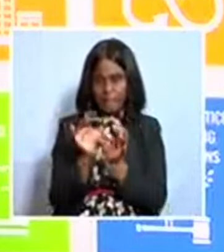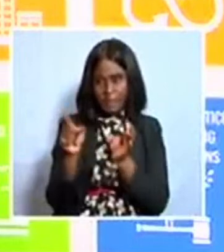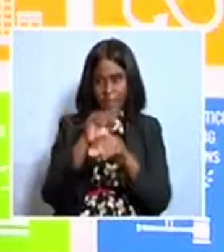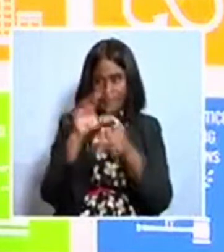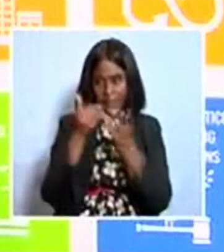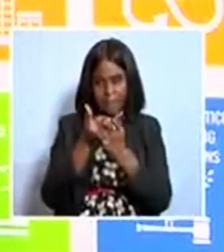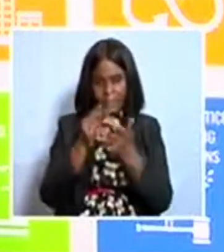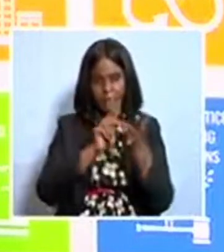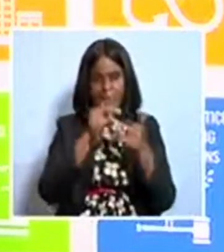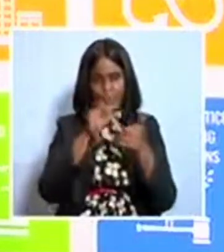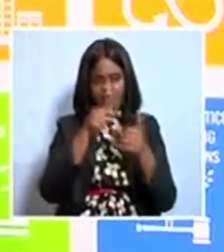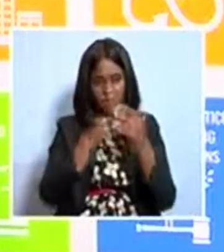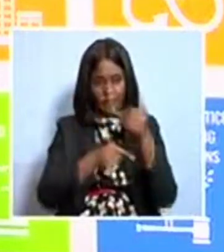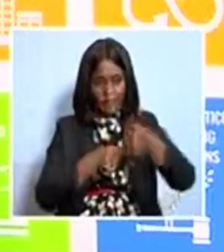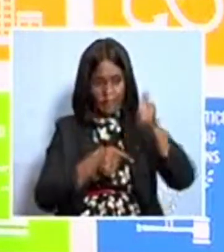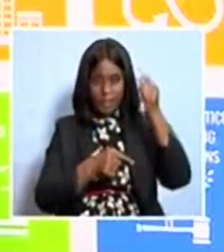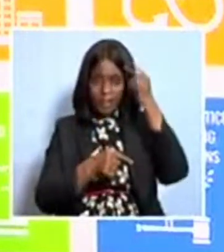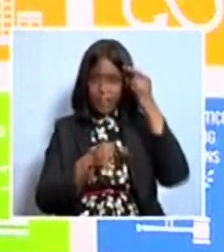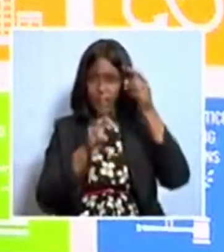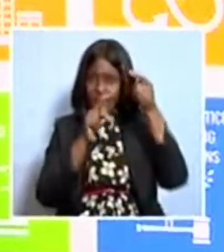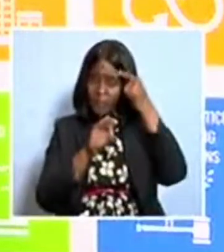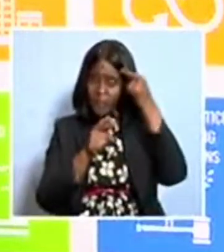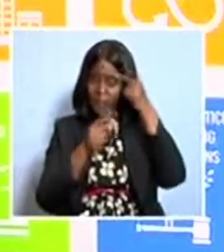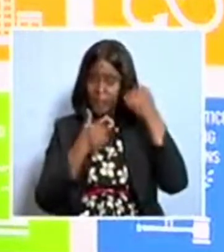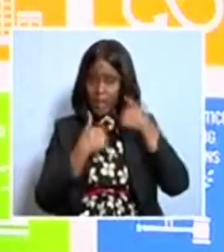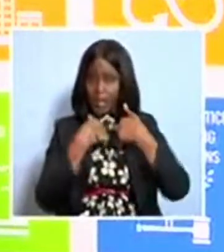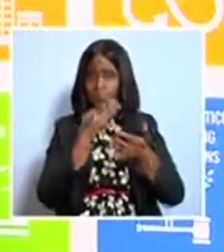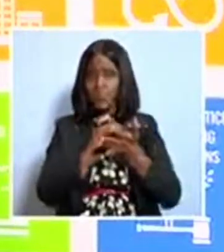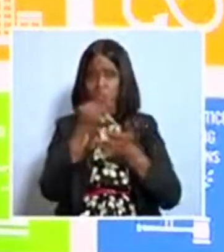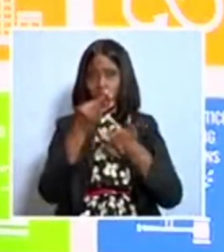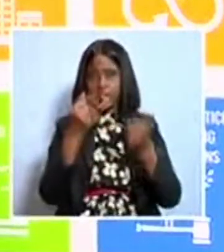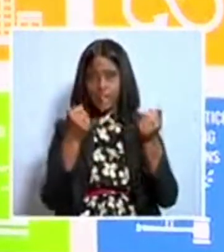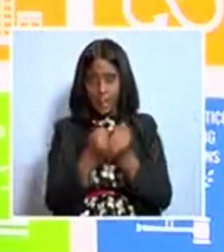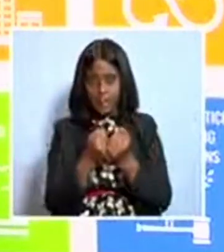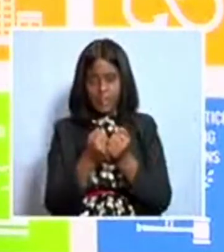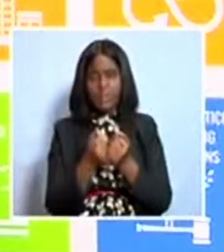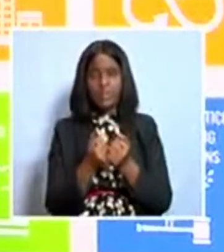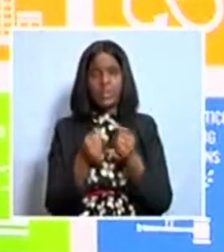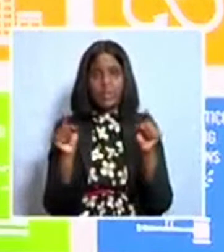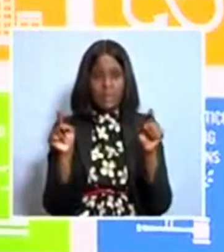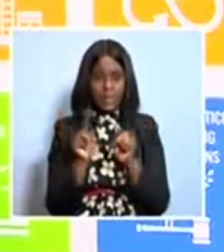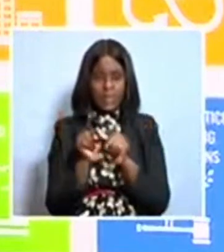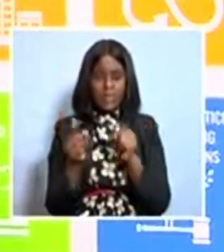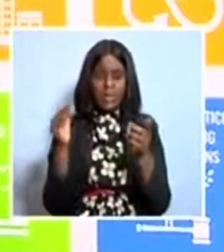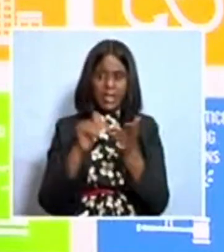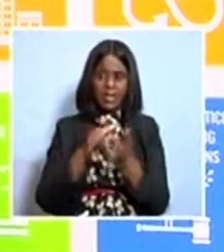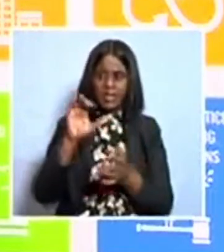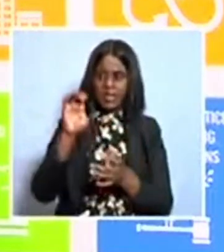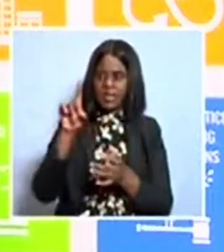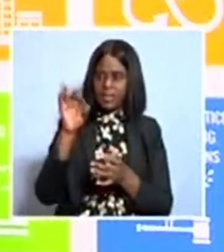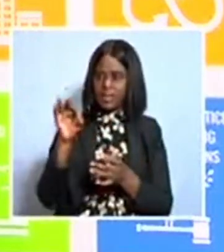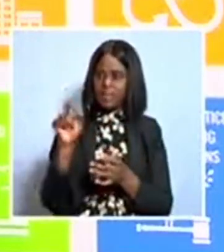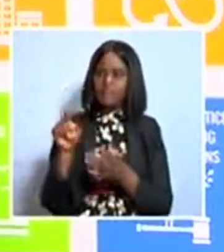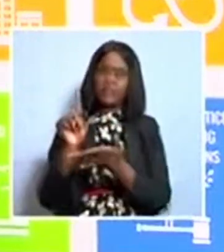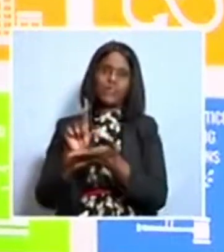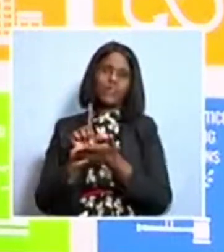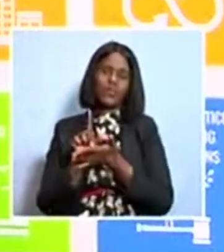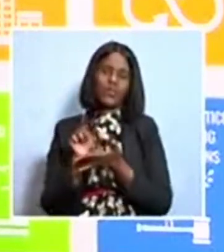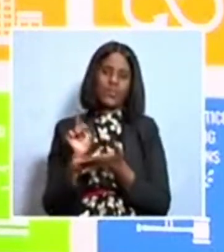these programs that government is rolling out, like FISIP, even these CDF loans